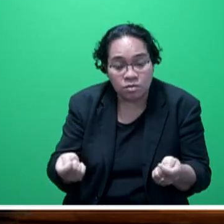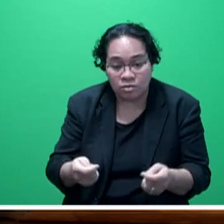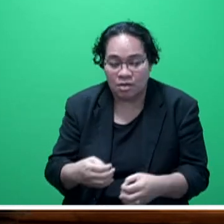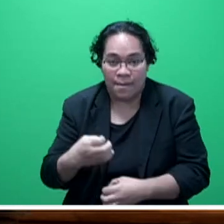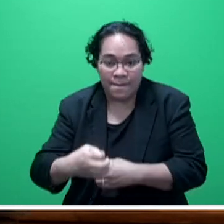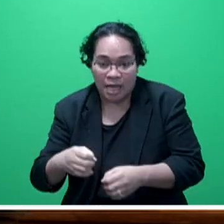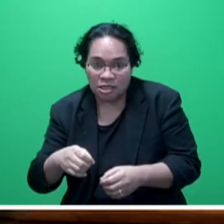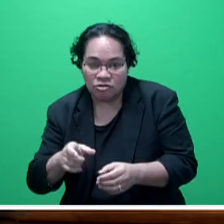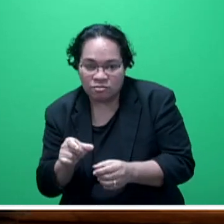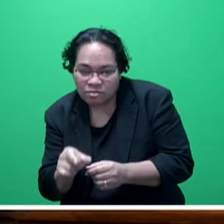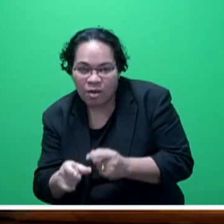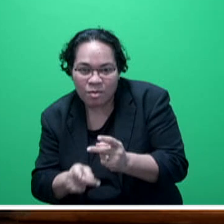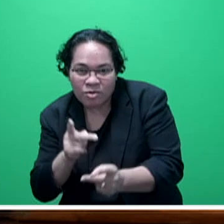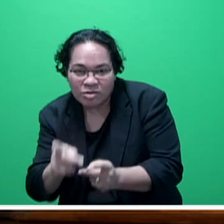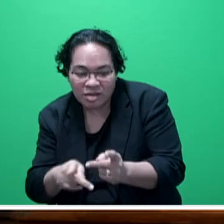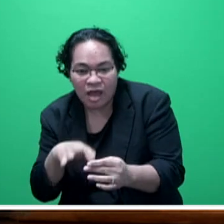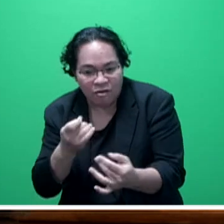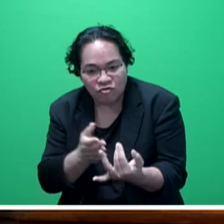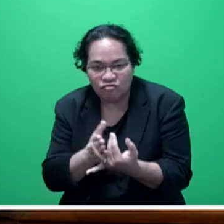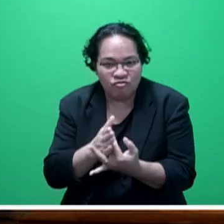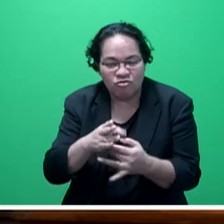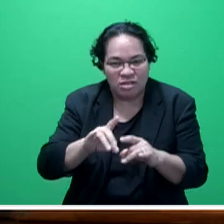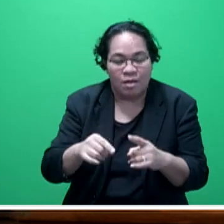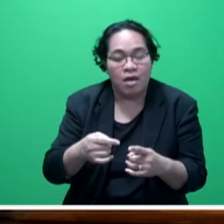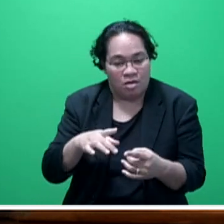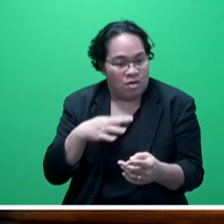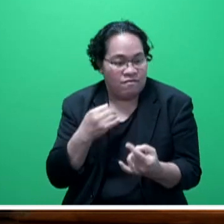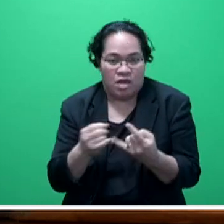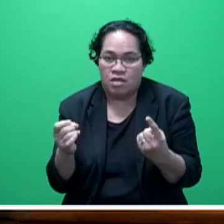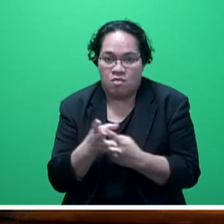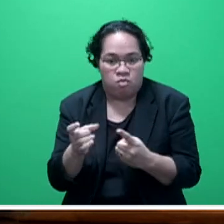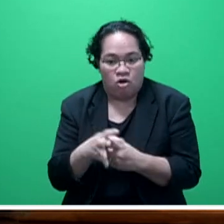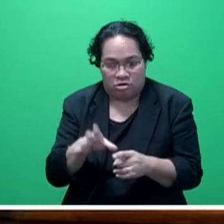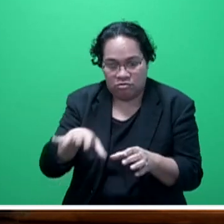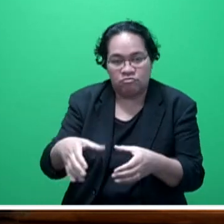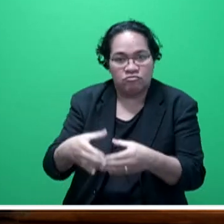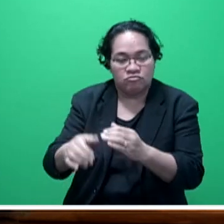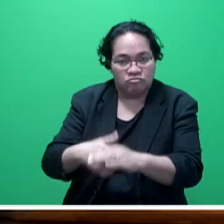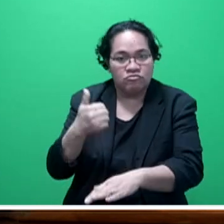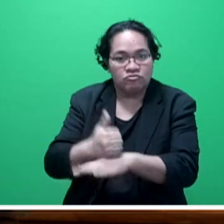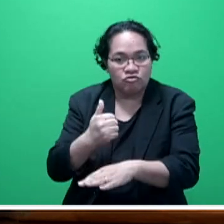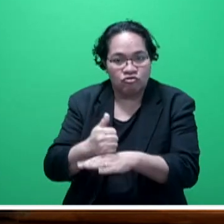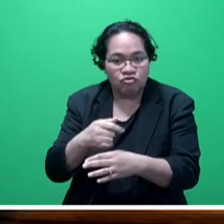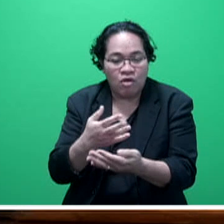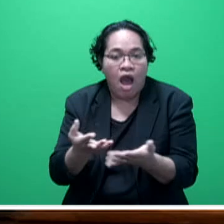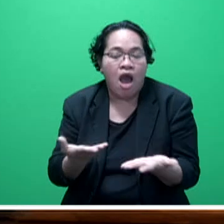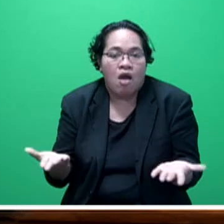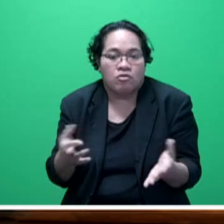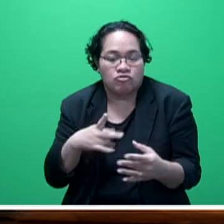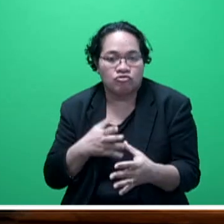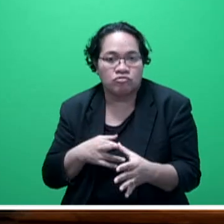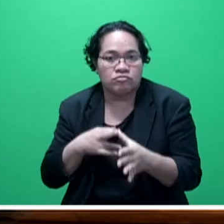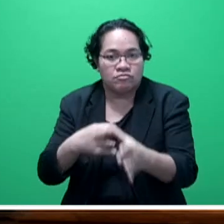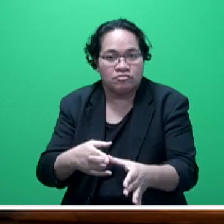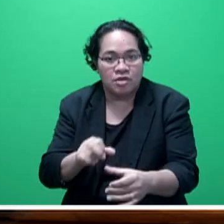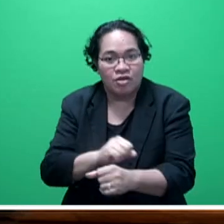has gone through several national events and was again a vital link in the national campaign to address the COVID-19